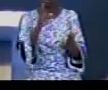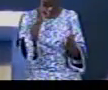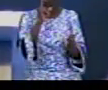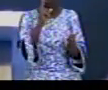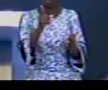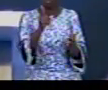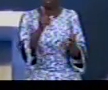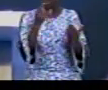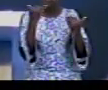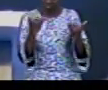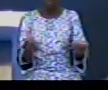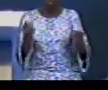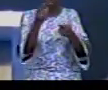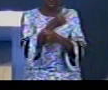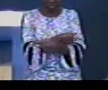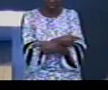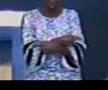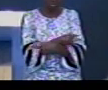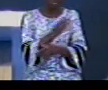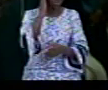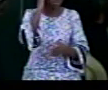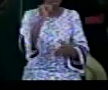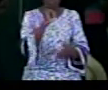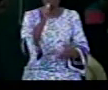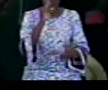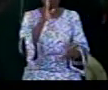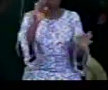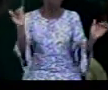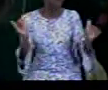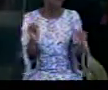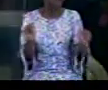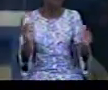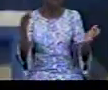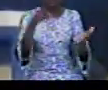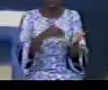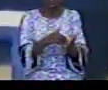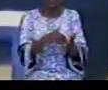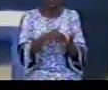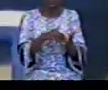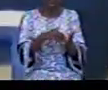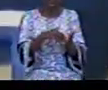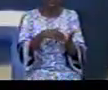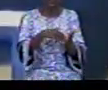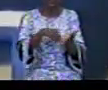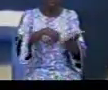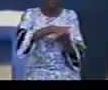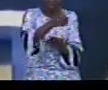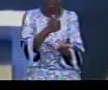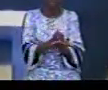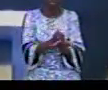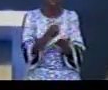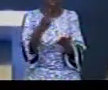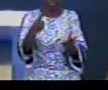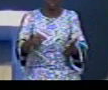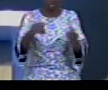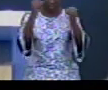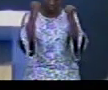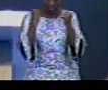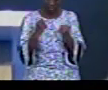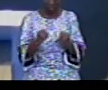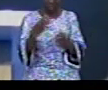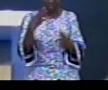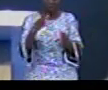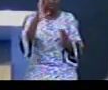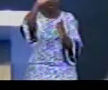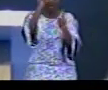today will never be the same again. Confirm the power of your